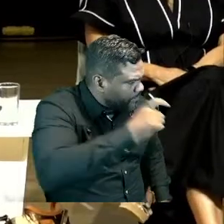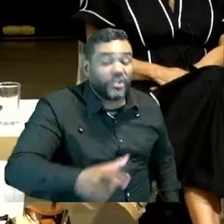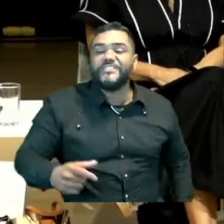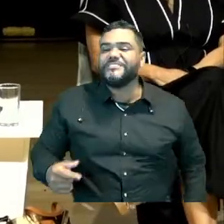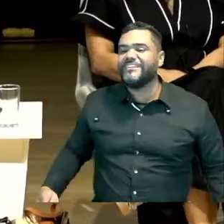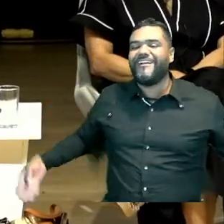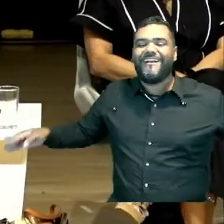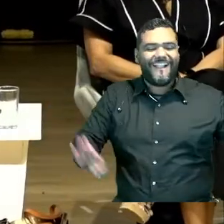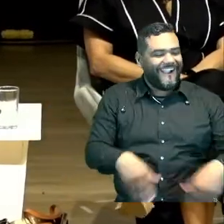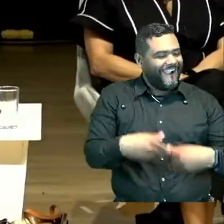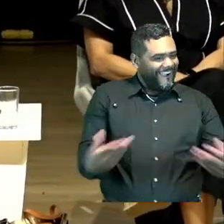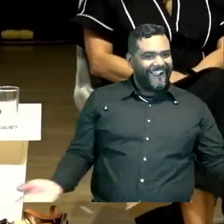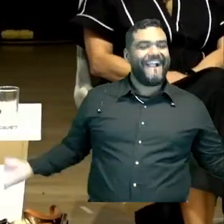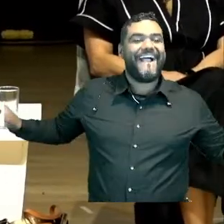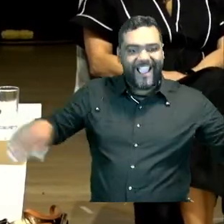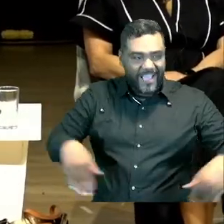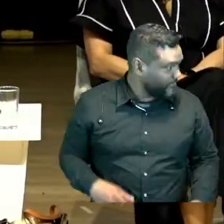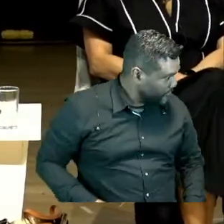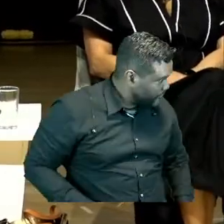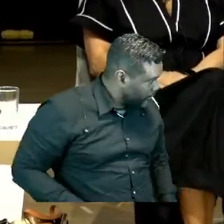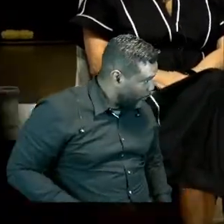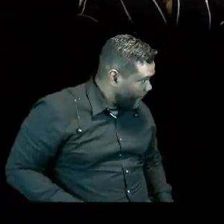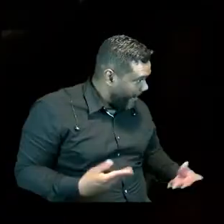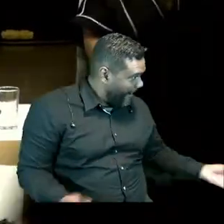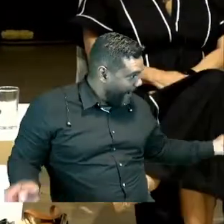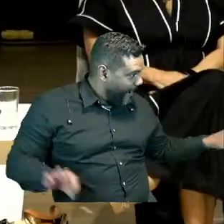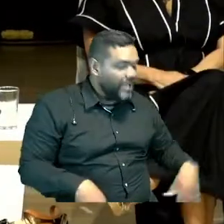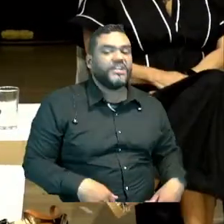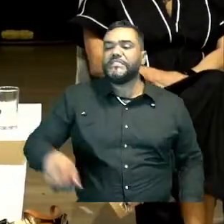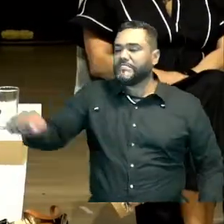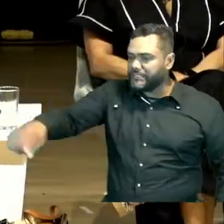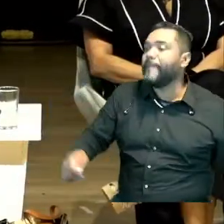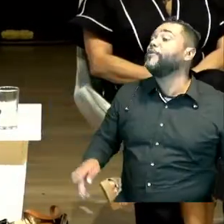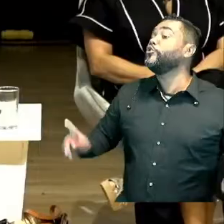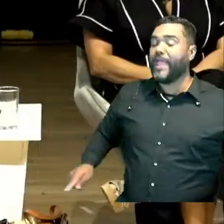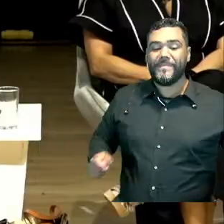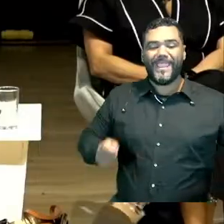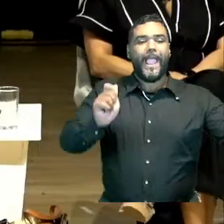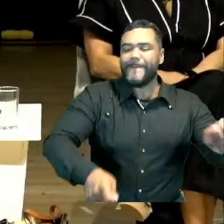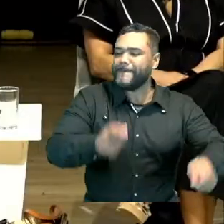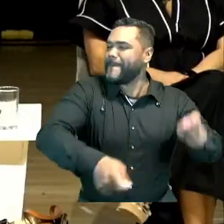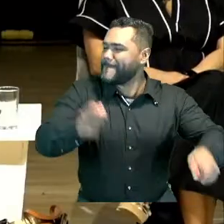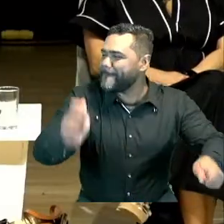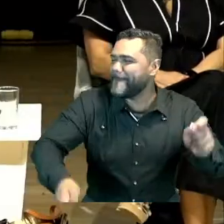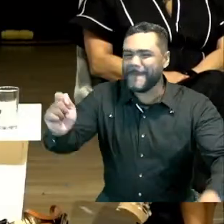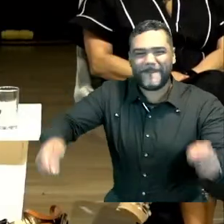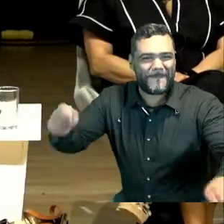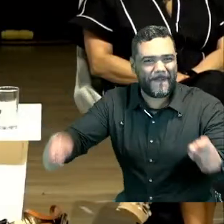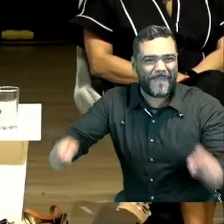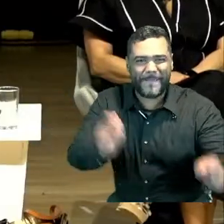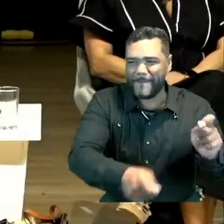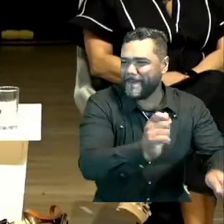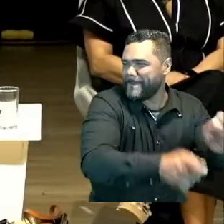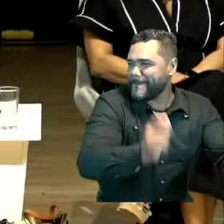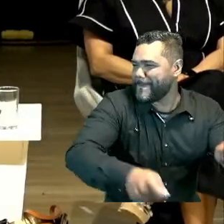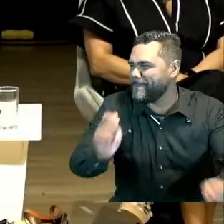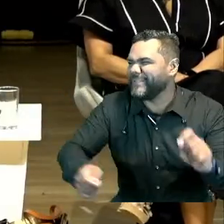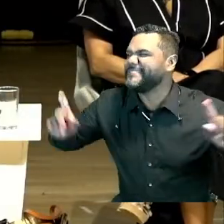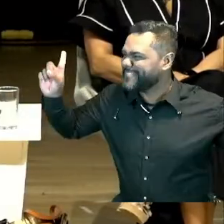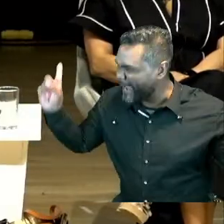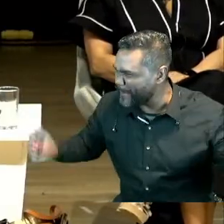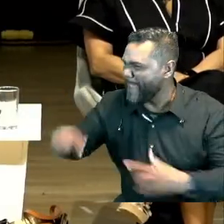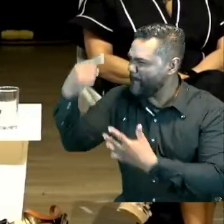And I said, yes. And I play music, and they said, cumbia? And I would say, no, we have cumbia in Colombia, but also marimba,